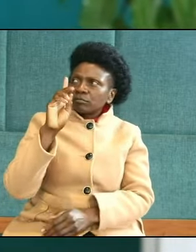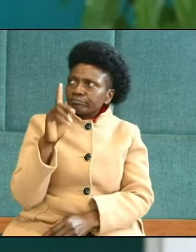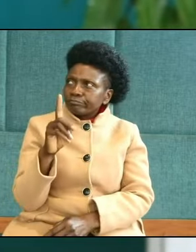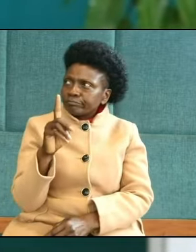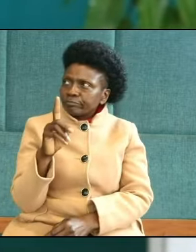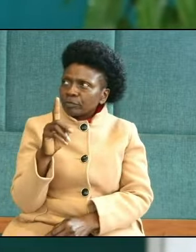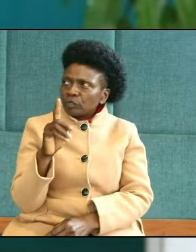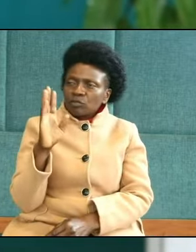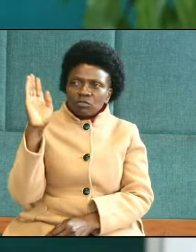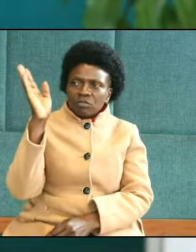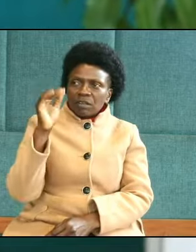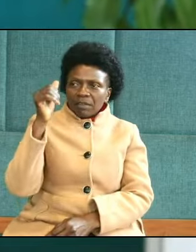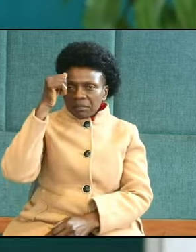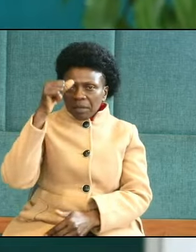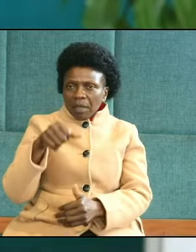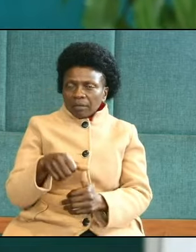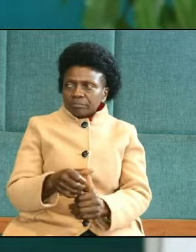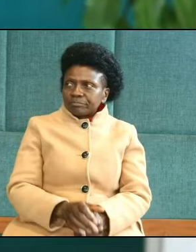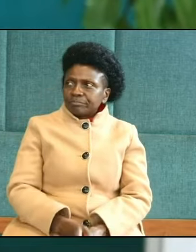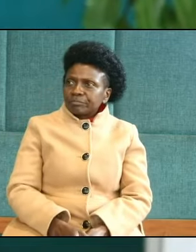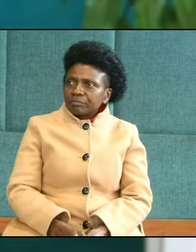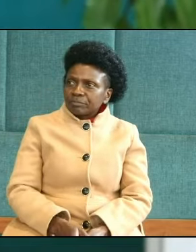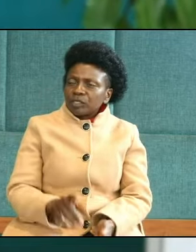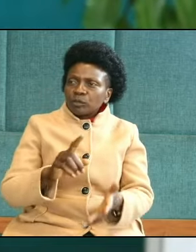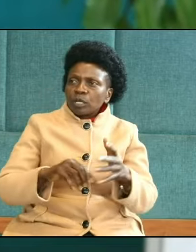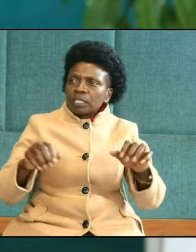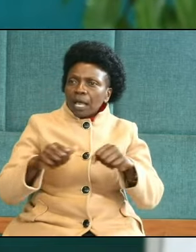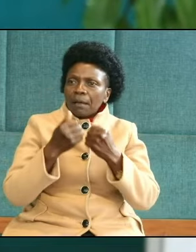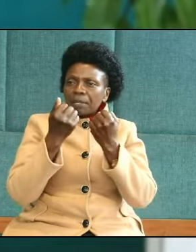you remember where you were? What happened that day?